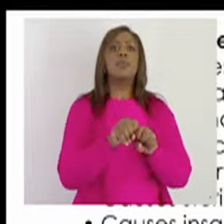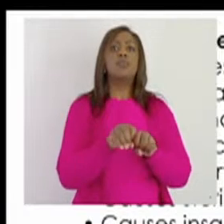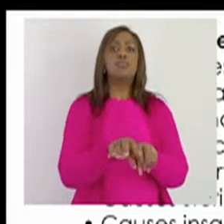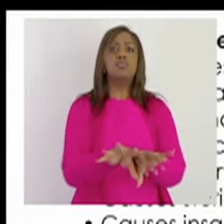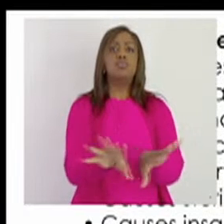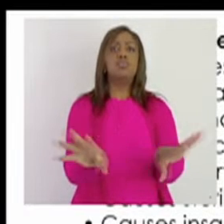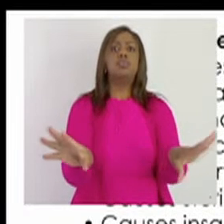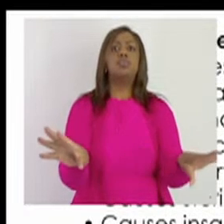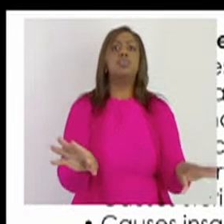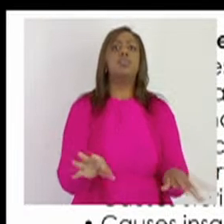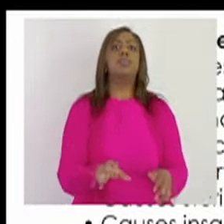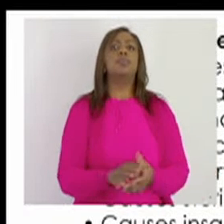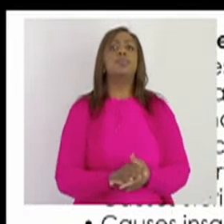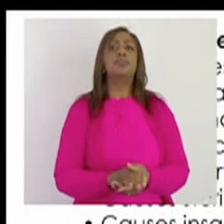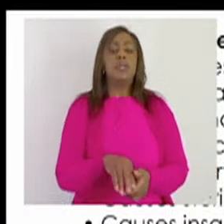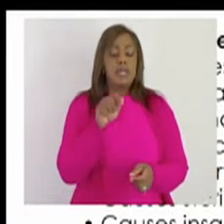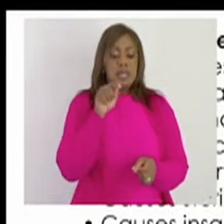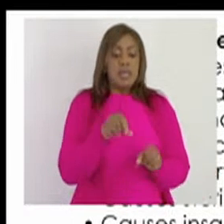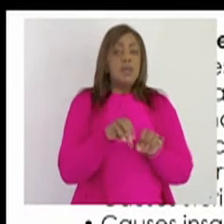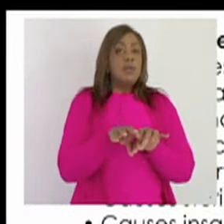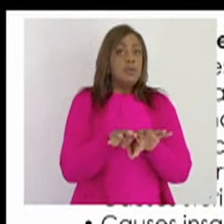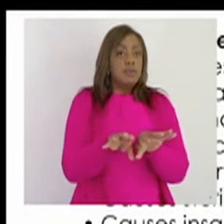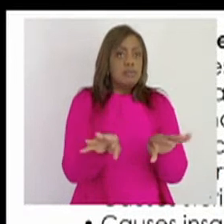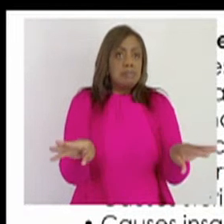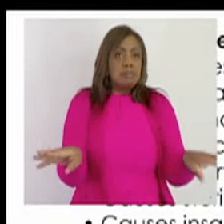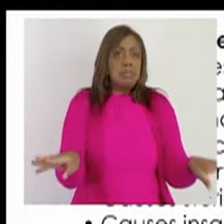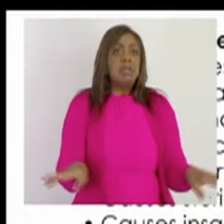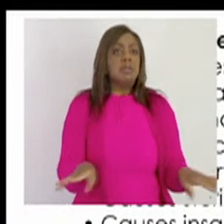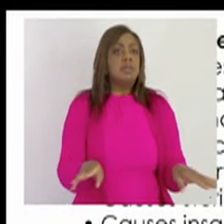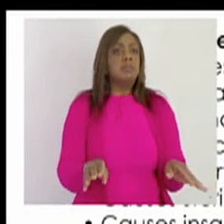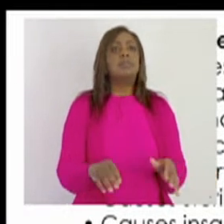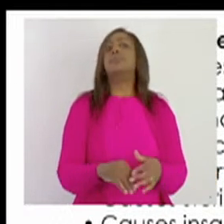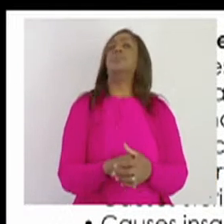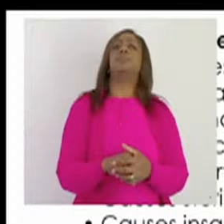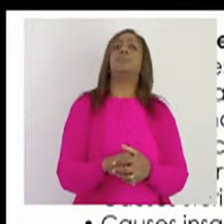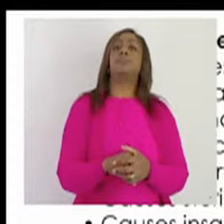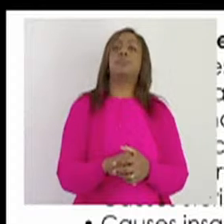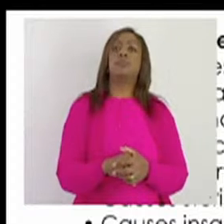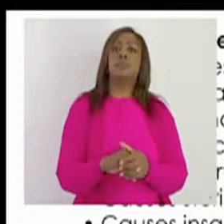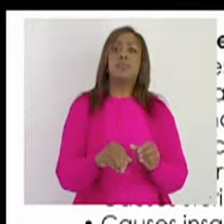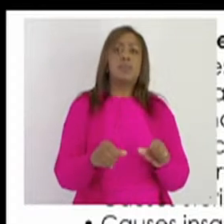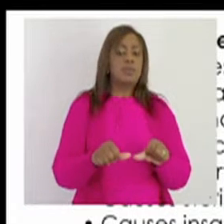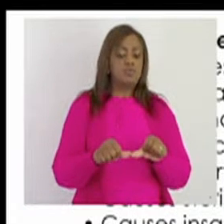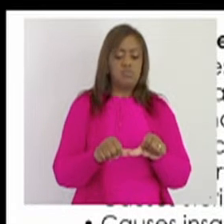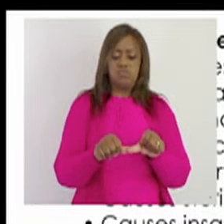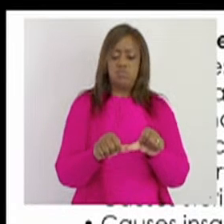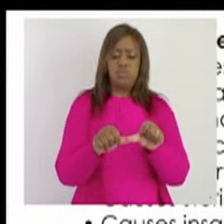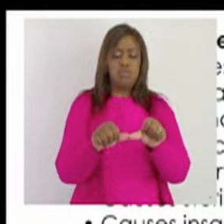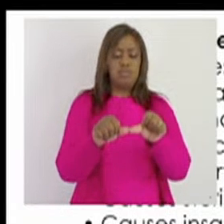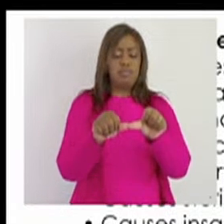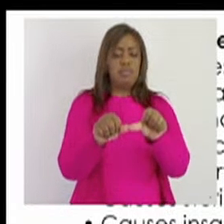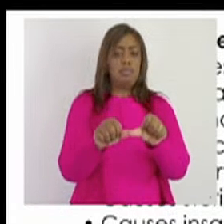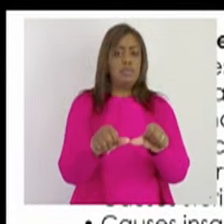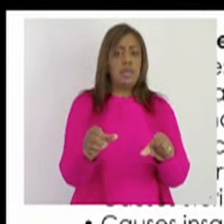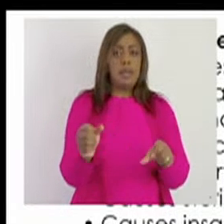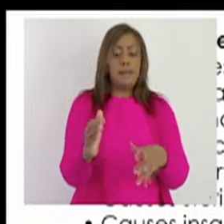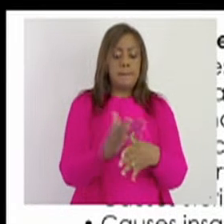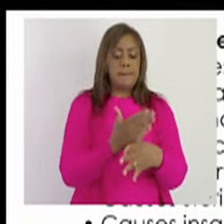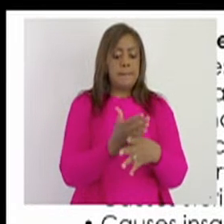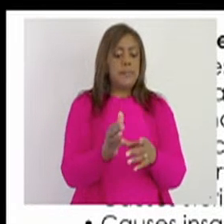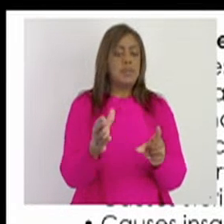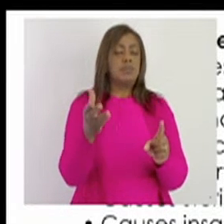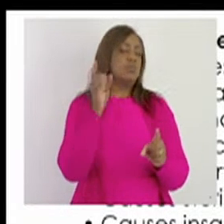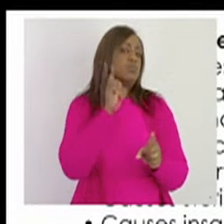what HIV is. HIV stands for Human Immunodeficiency Virus, and it's a virus